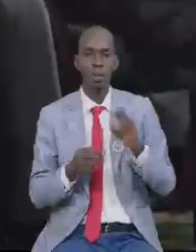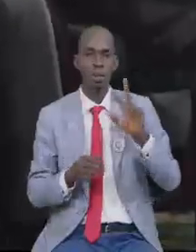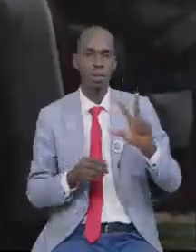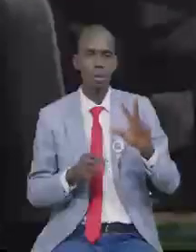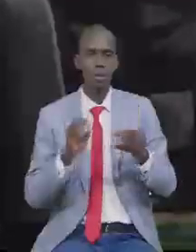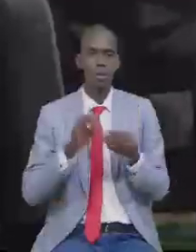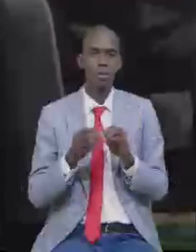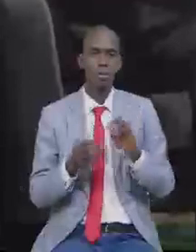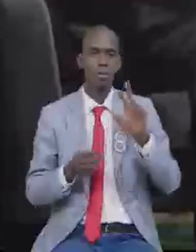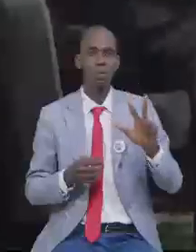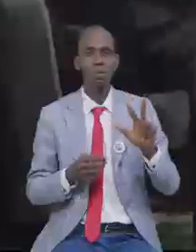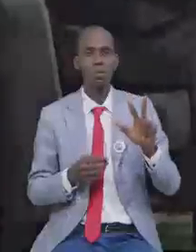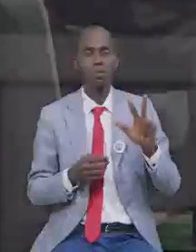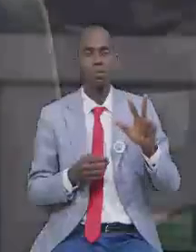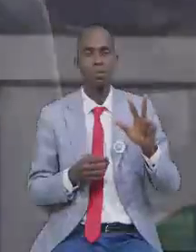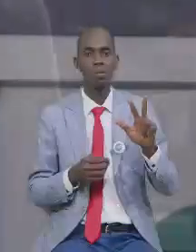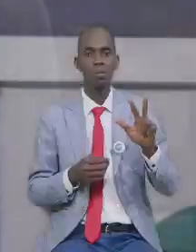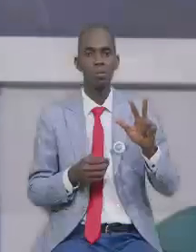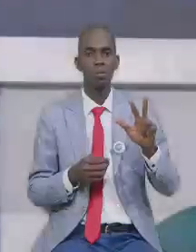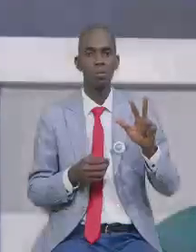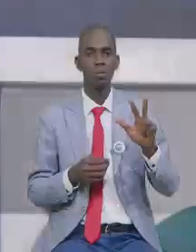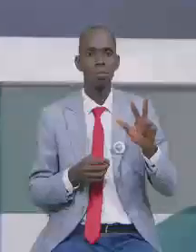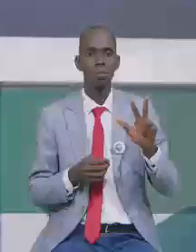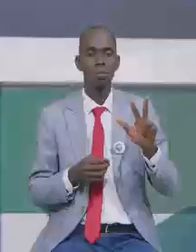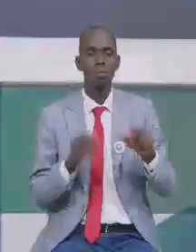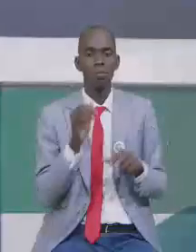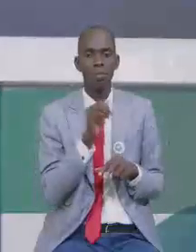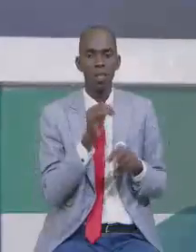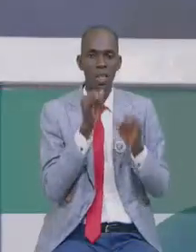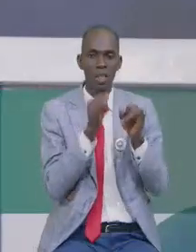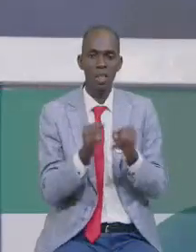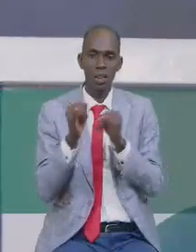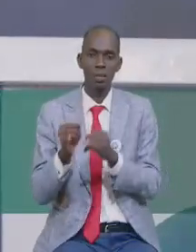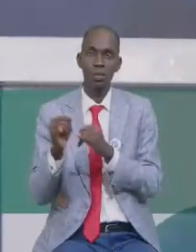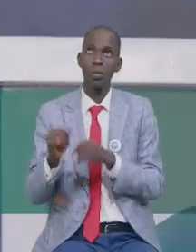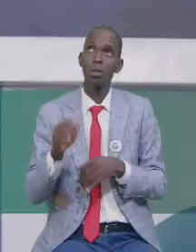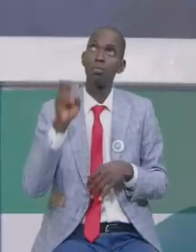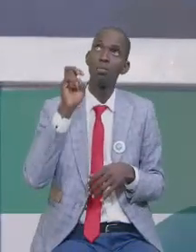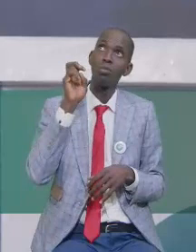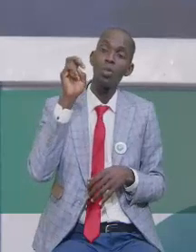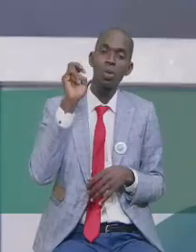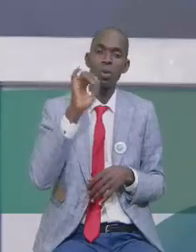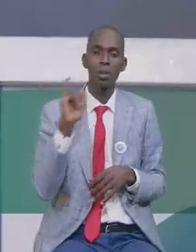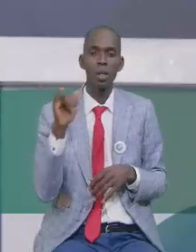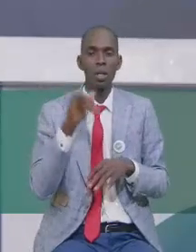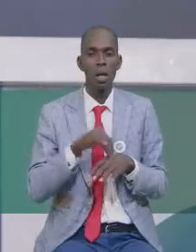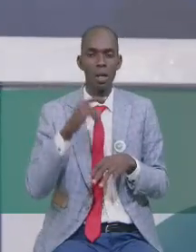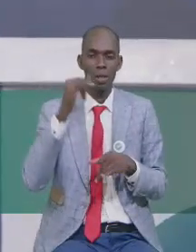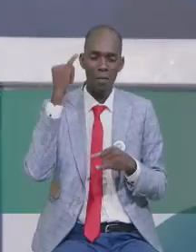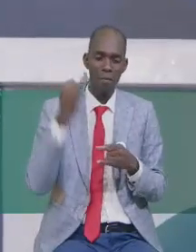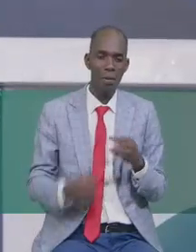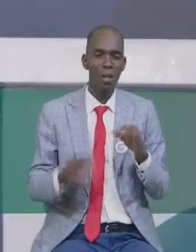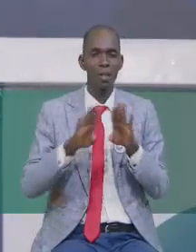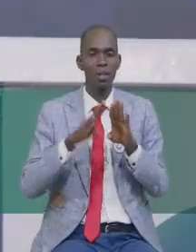Number three, we're looking at individual knocking at the final